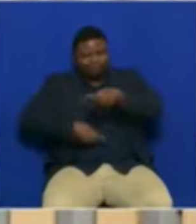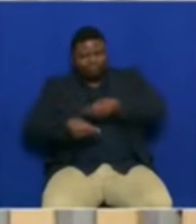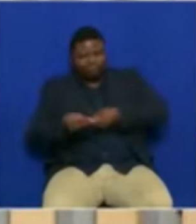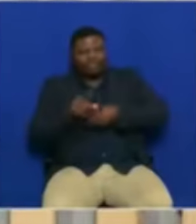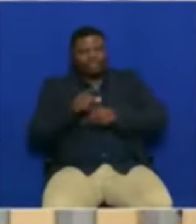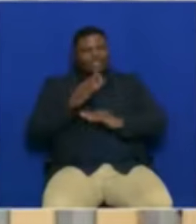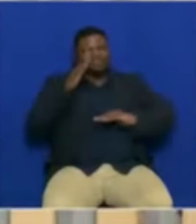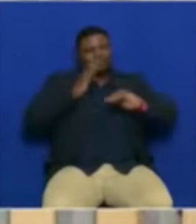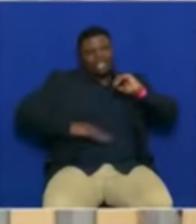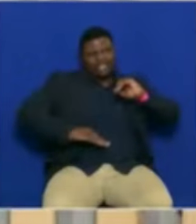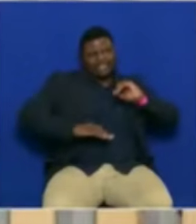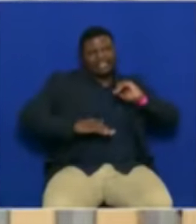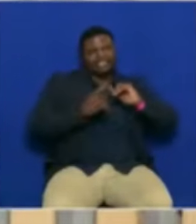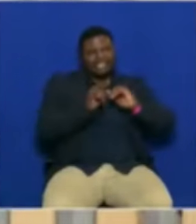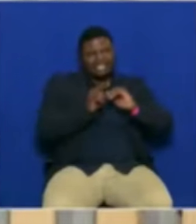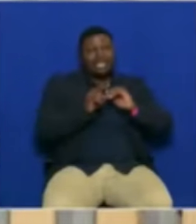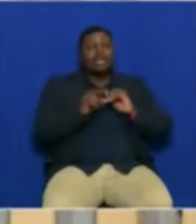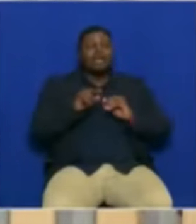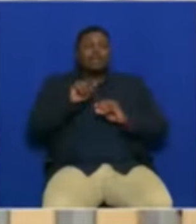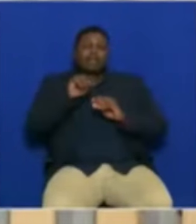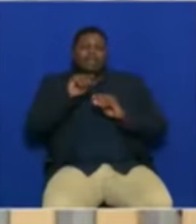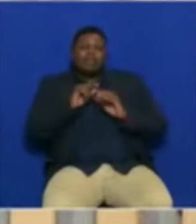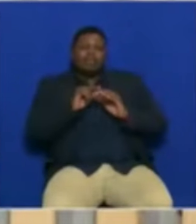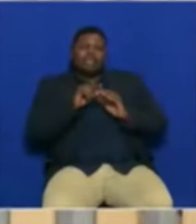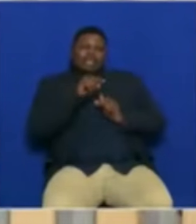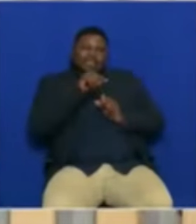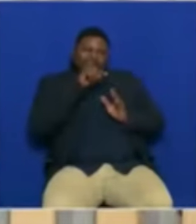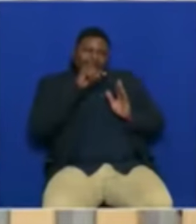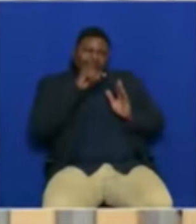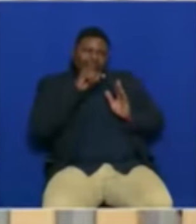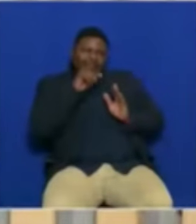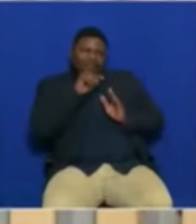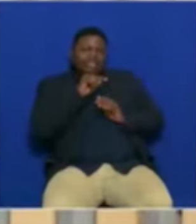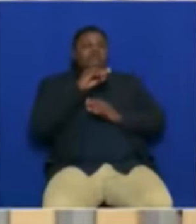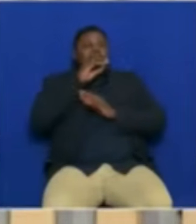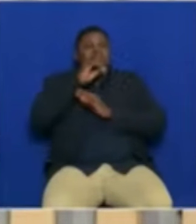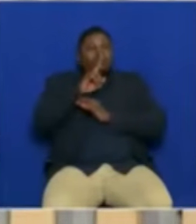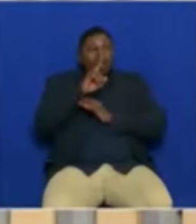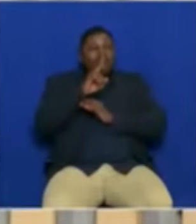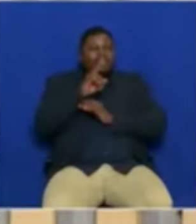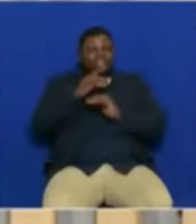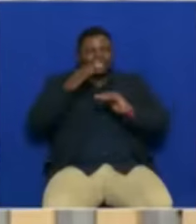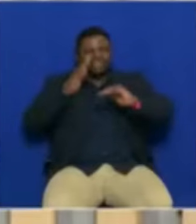mean that you based these charges on PRECA.